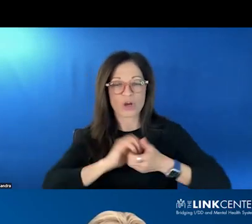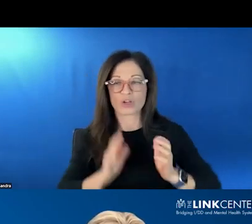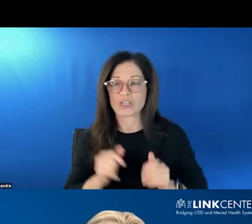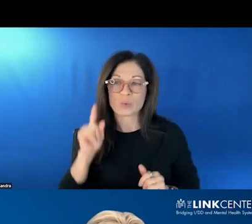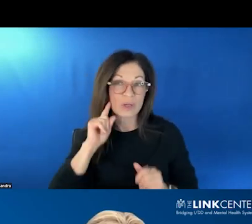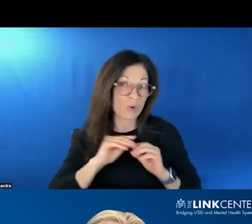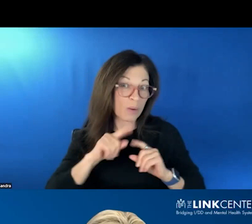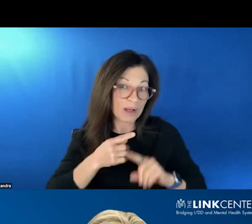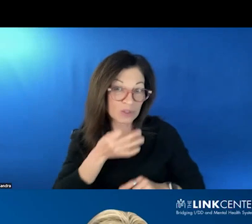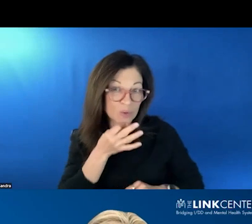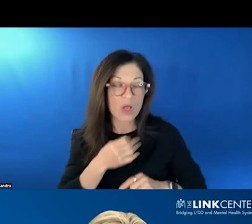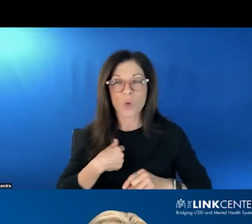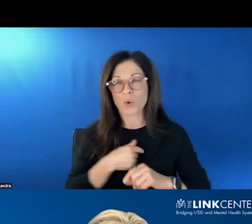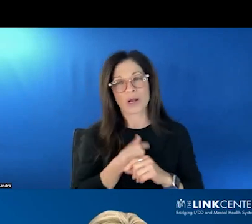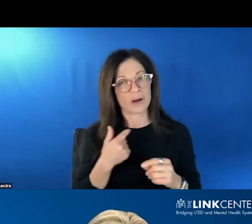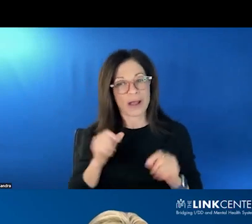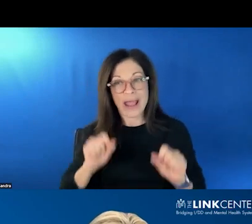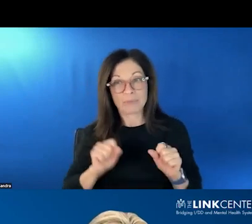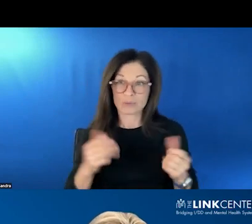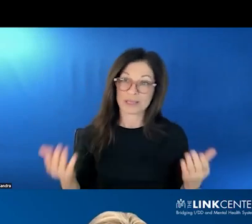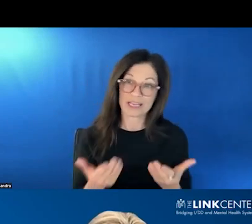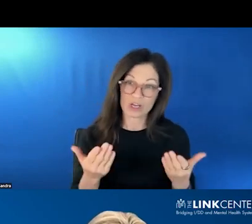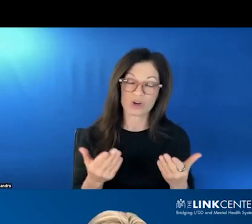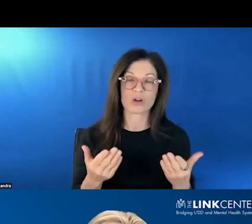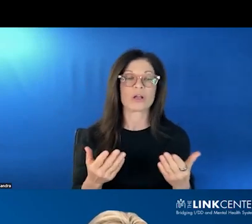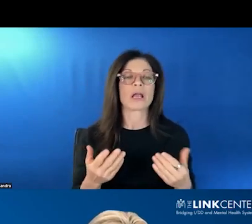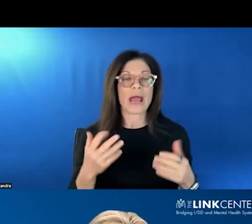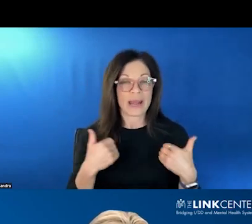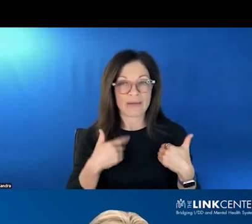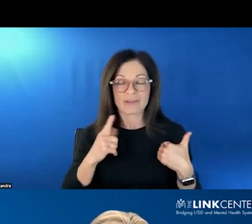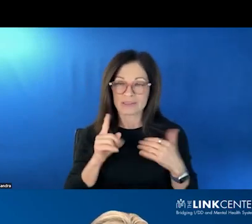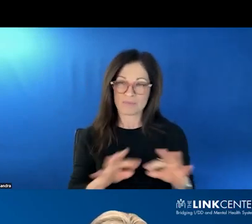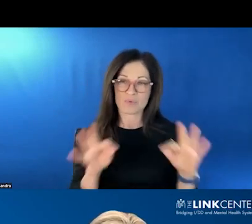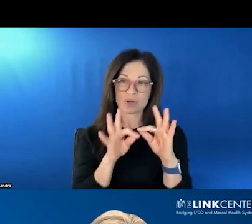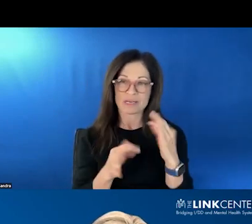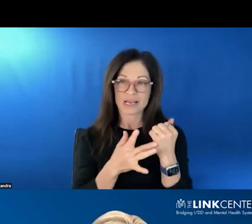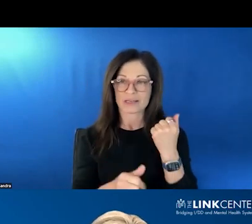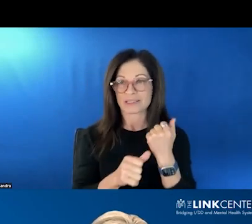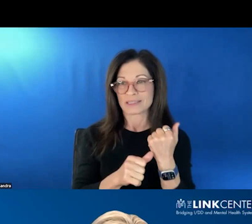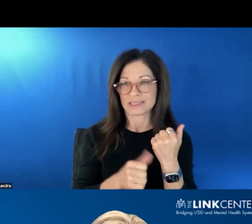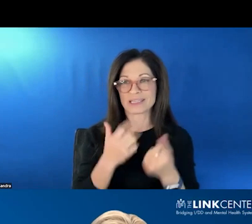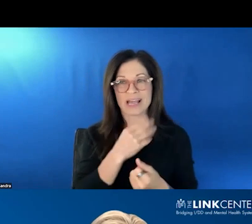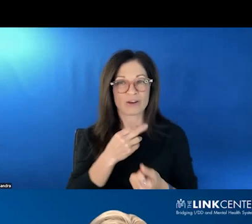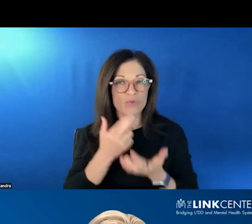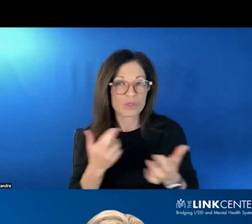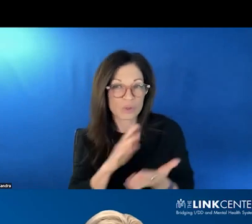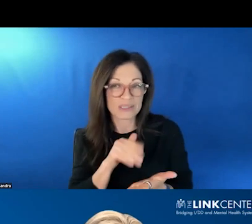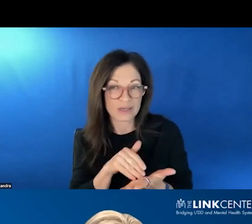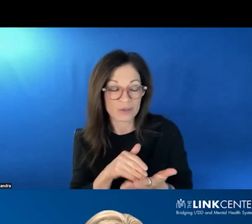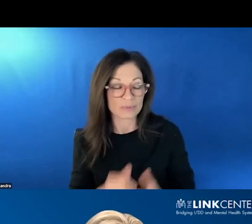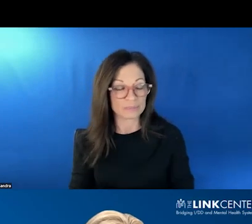be here standing this important technical assistance and resource center up. So next slide, please.